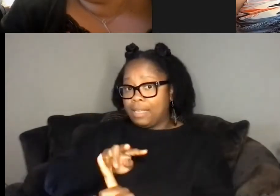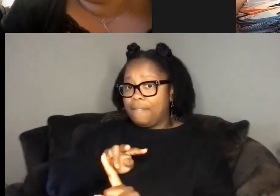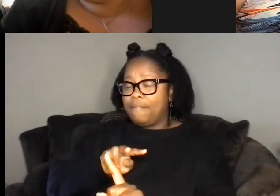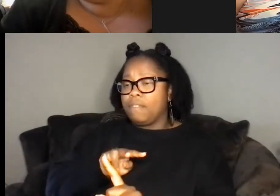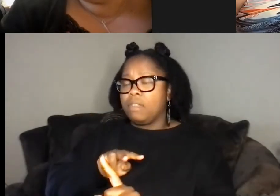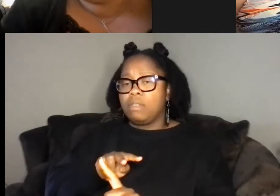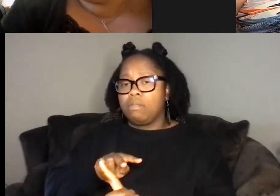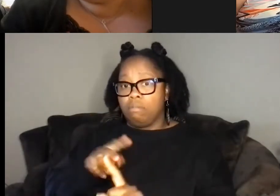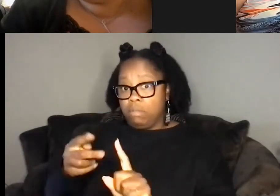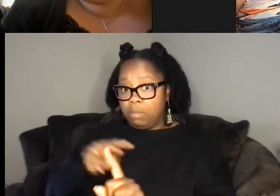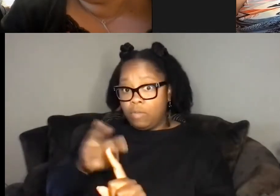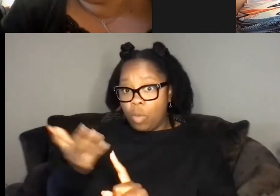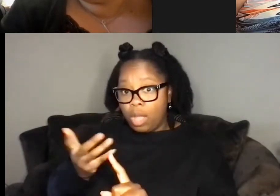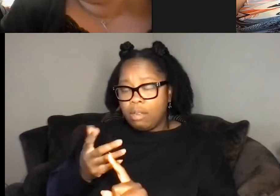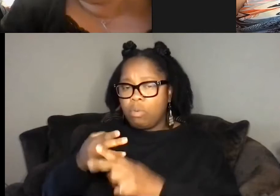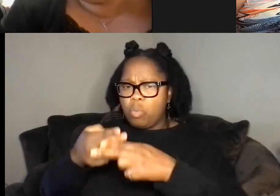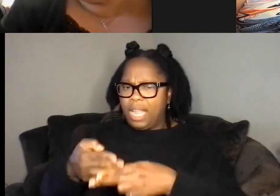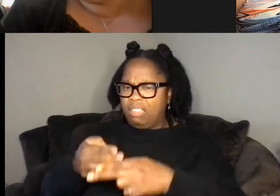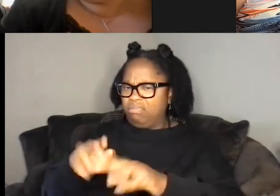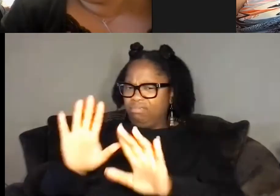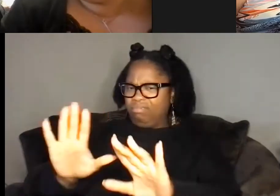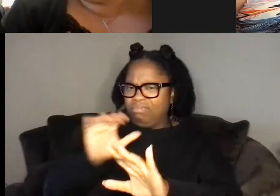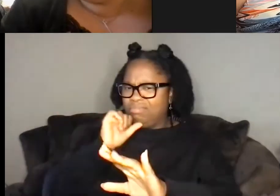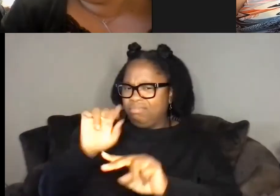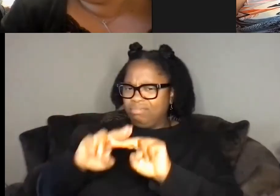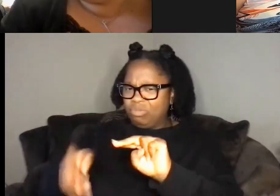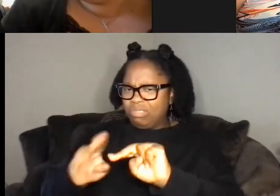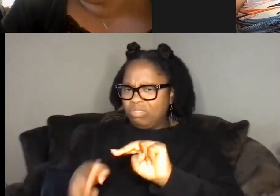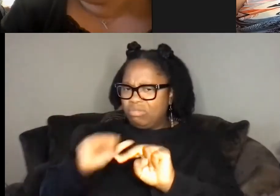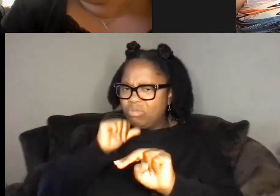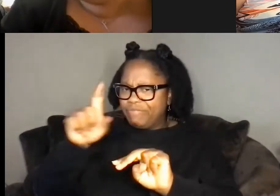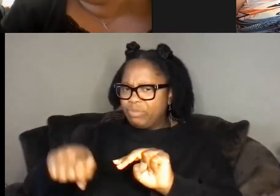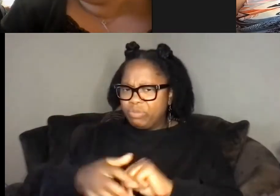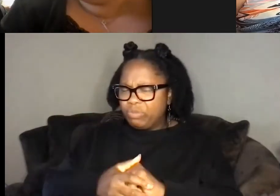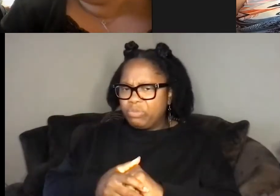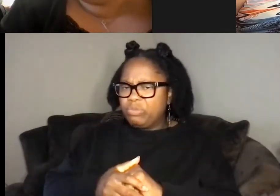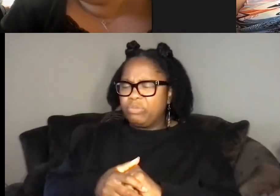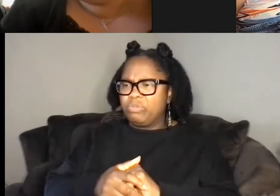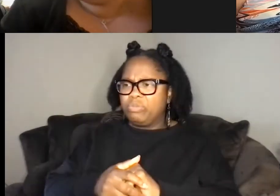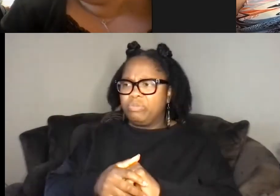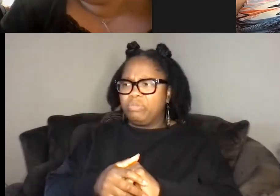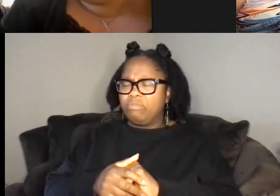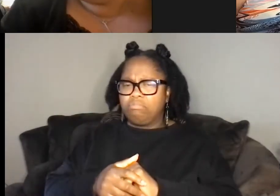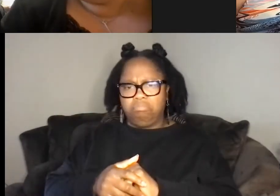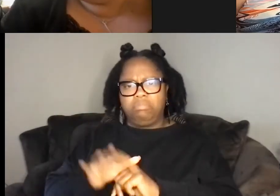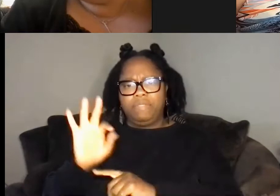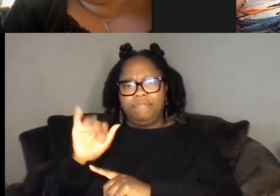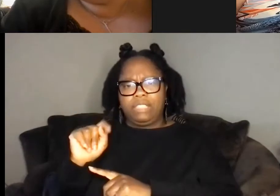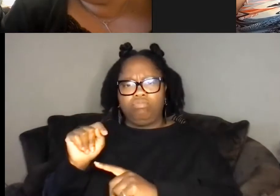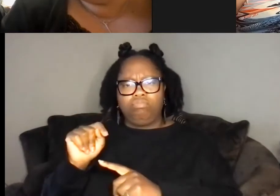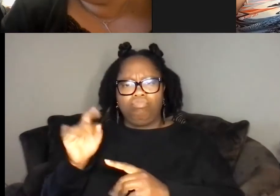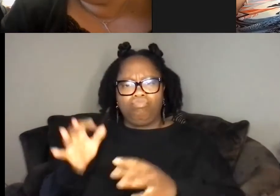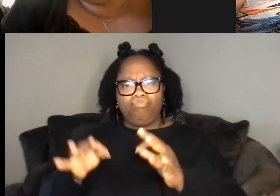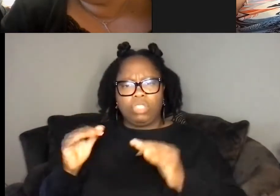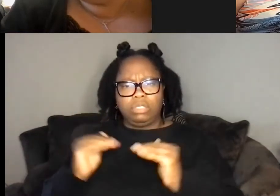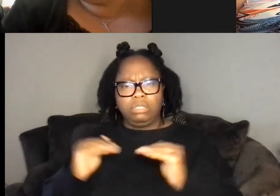of not encouraging weight loss and simply looking at fat justice,